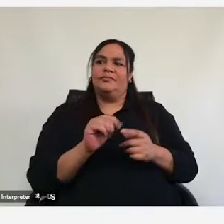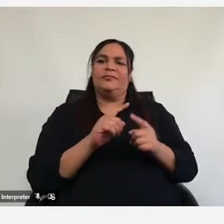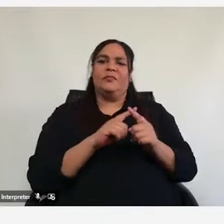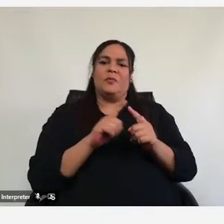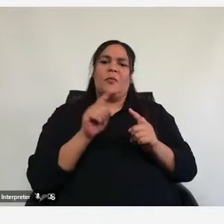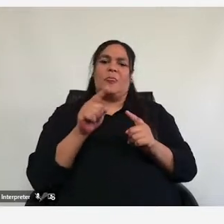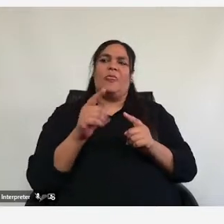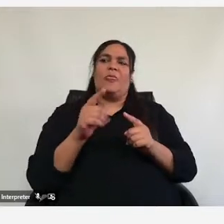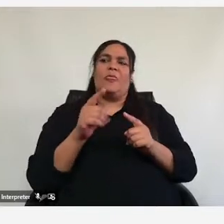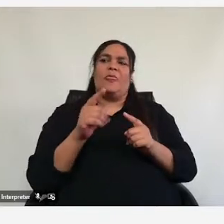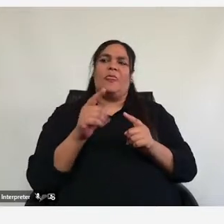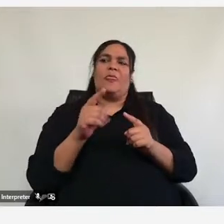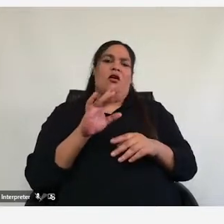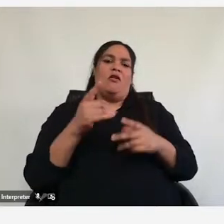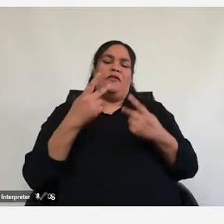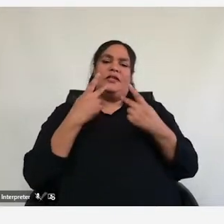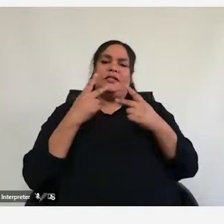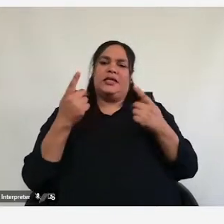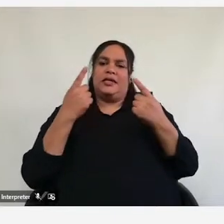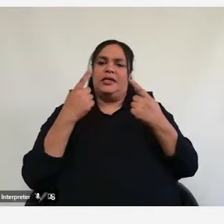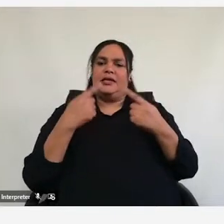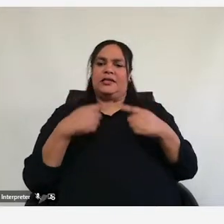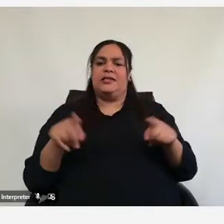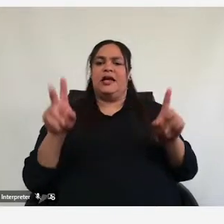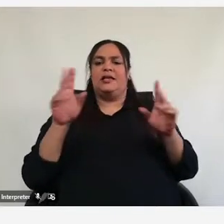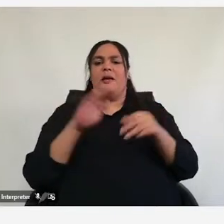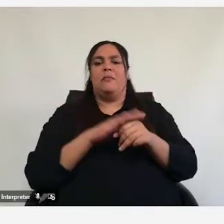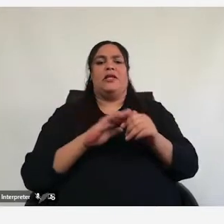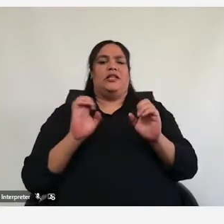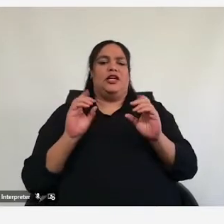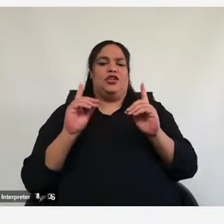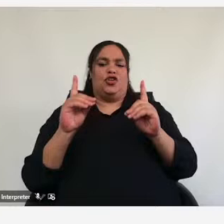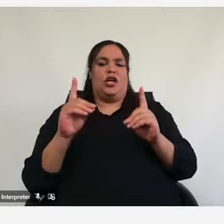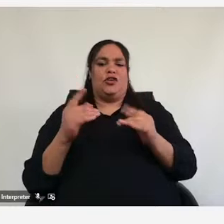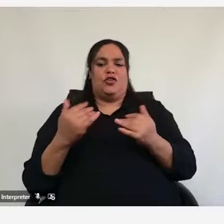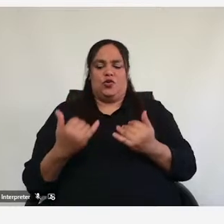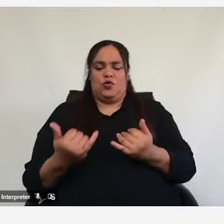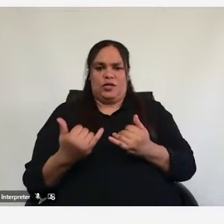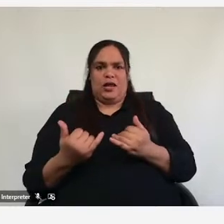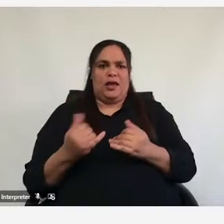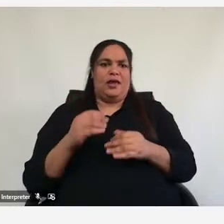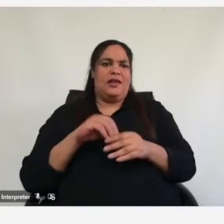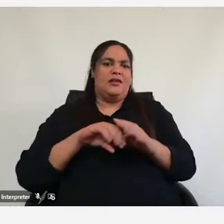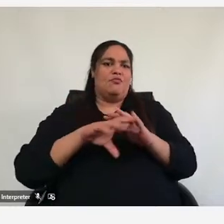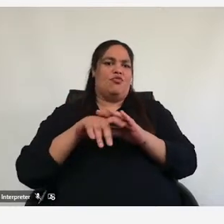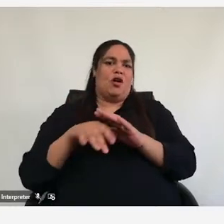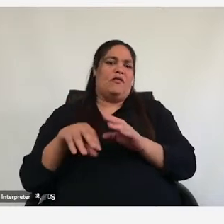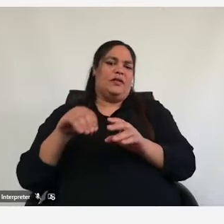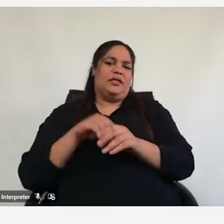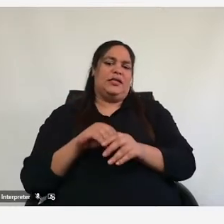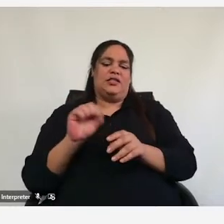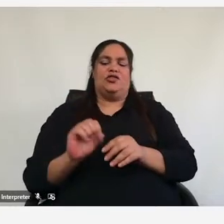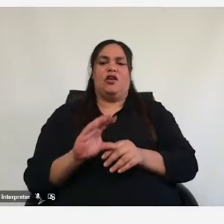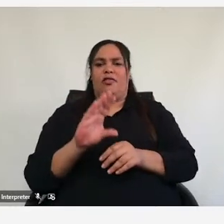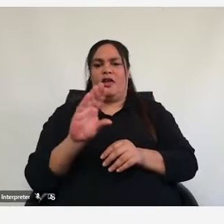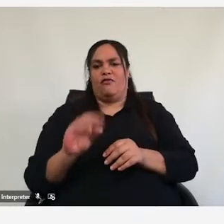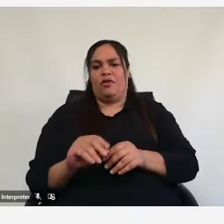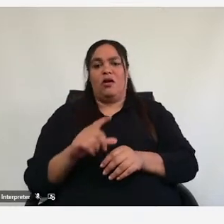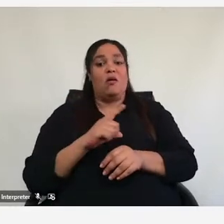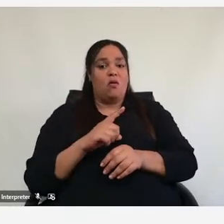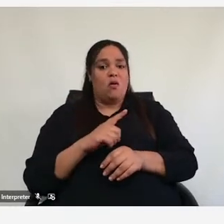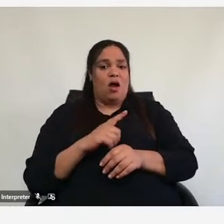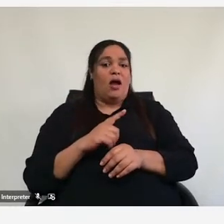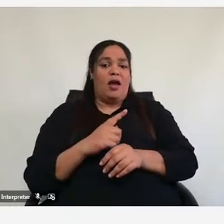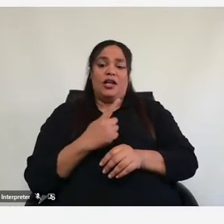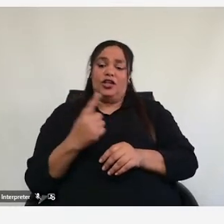he could see the state of basic education today in provinces across South Africa, because at every